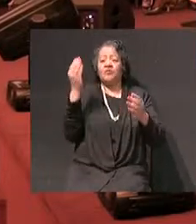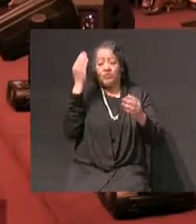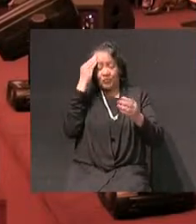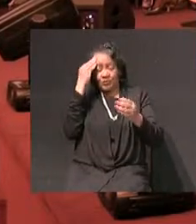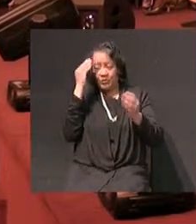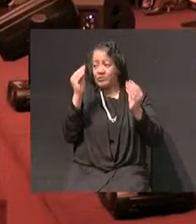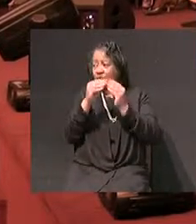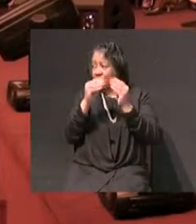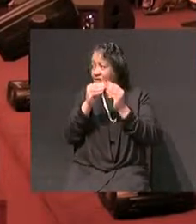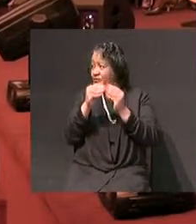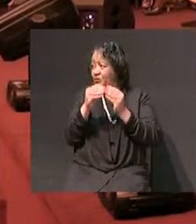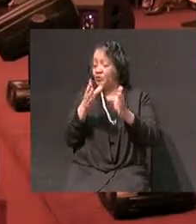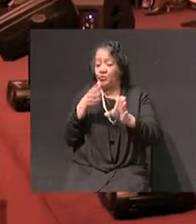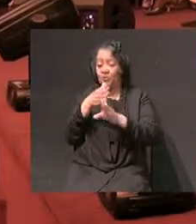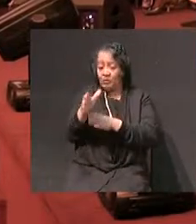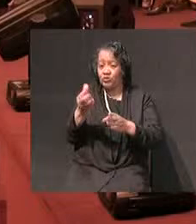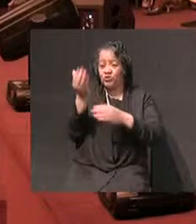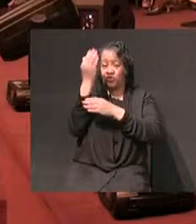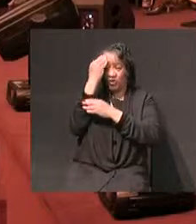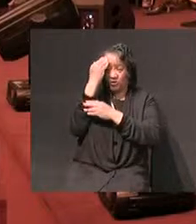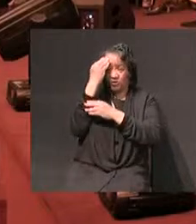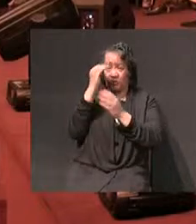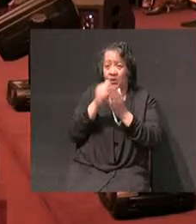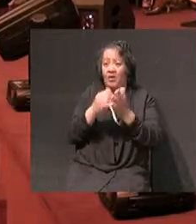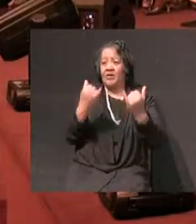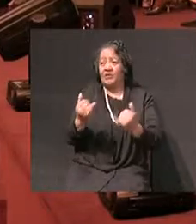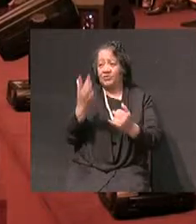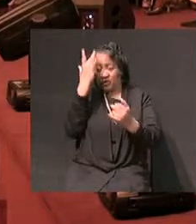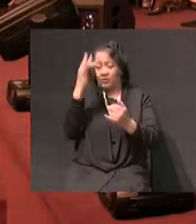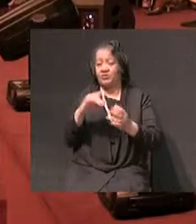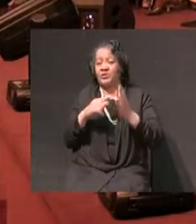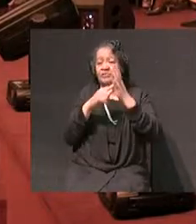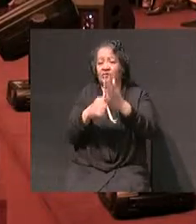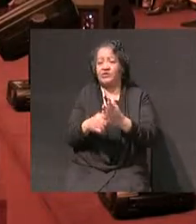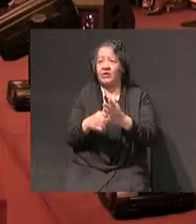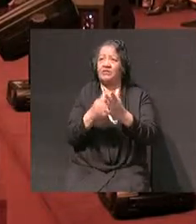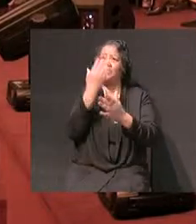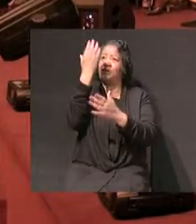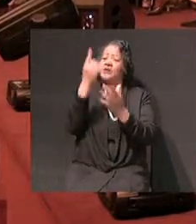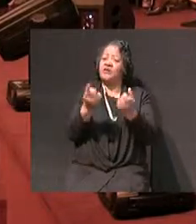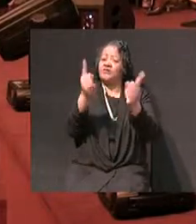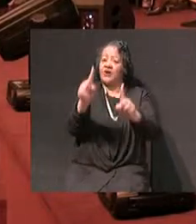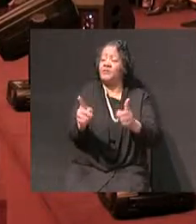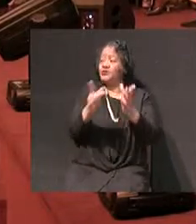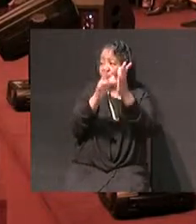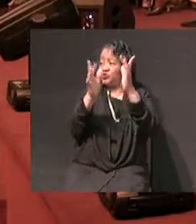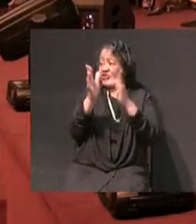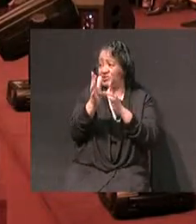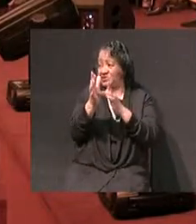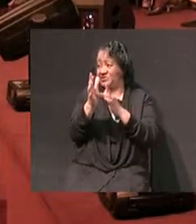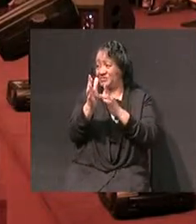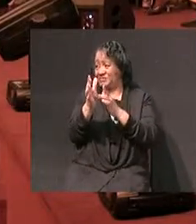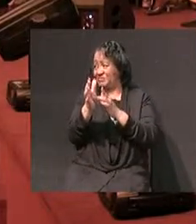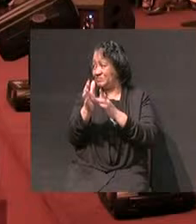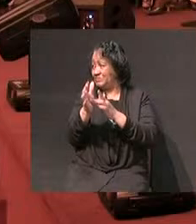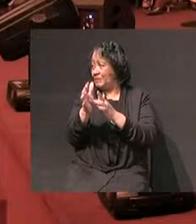the majority of us know. So why not show him what happened to Jesus?